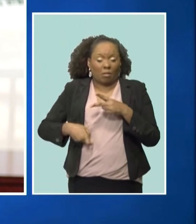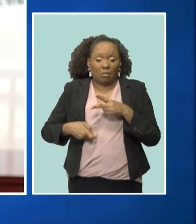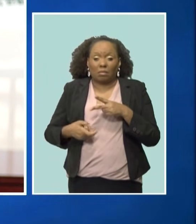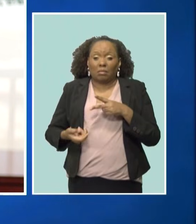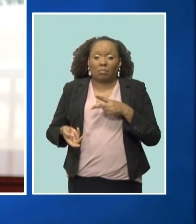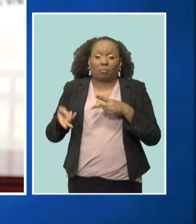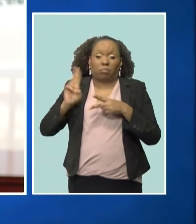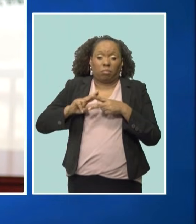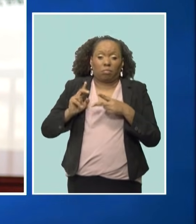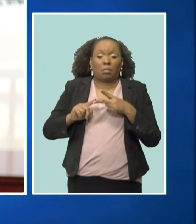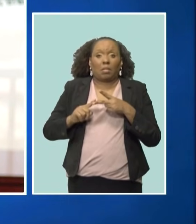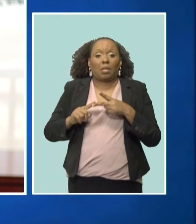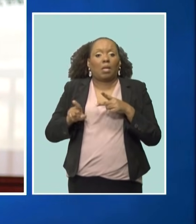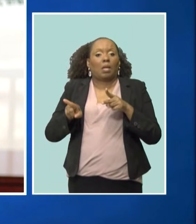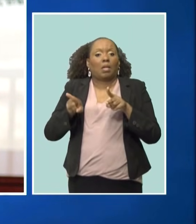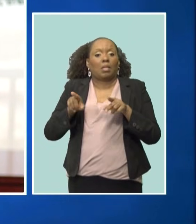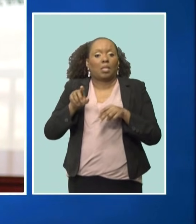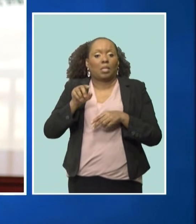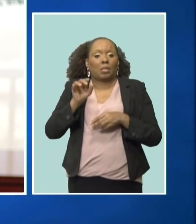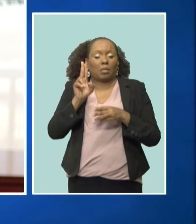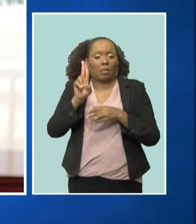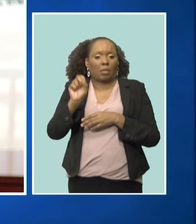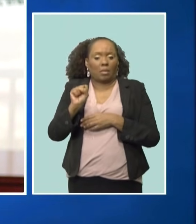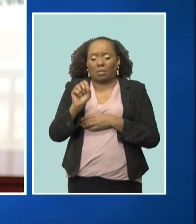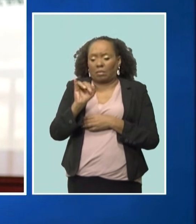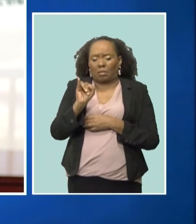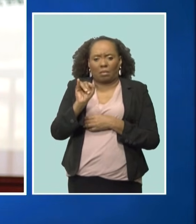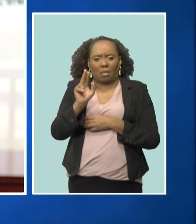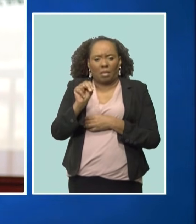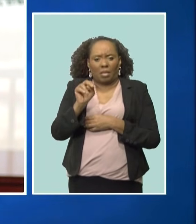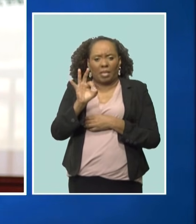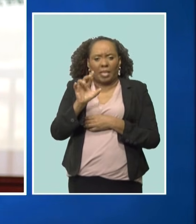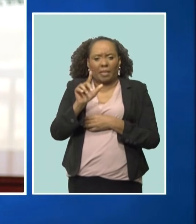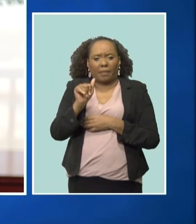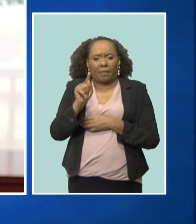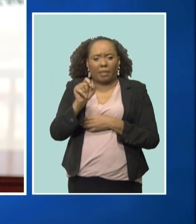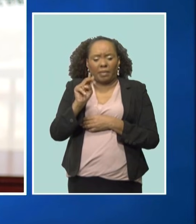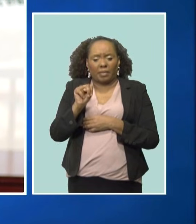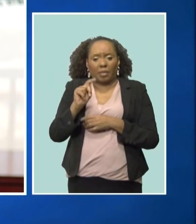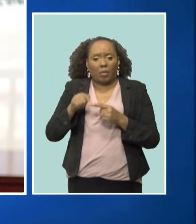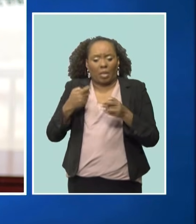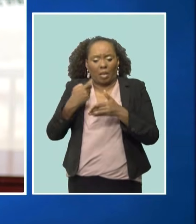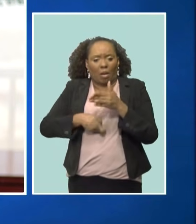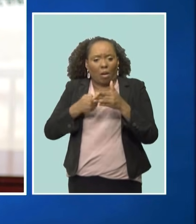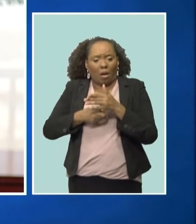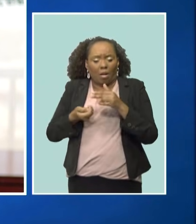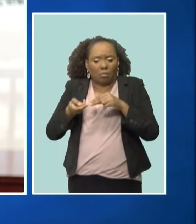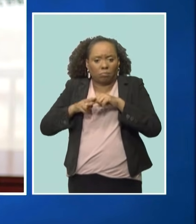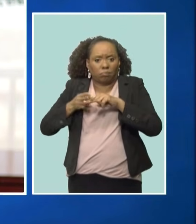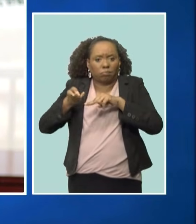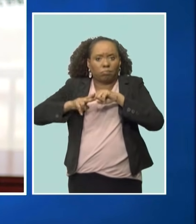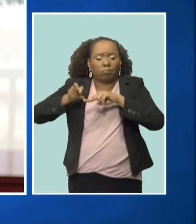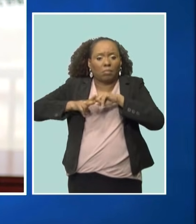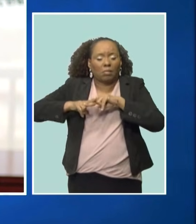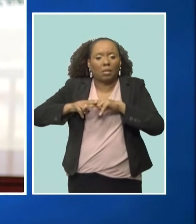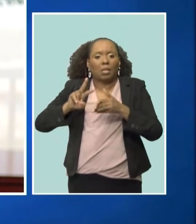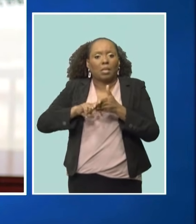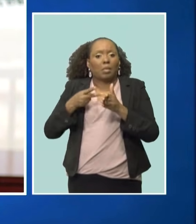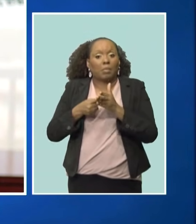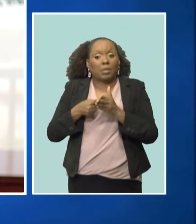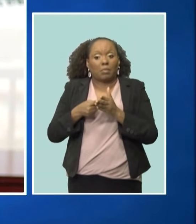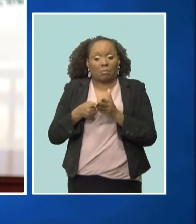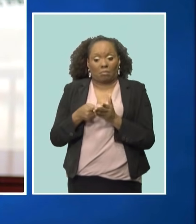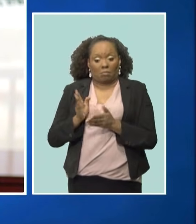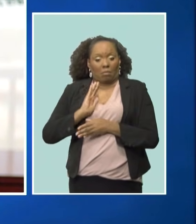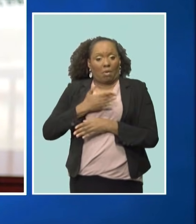be an impact of inflation in the U.S. As inflation goes up in the U.S., the products that we're buying will